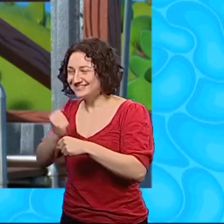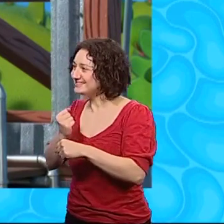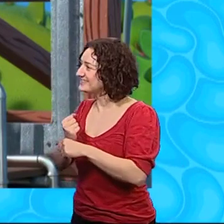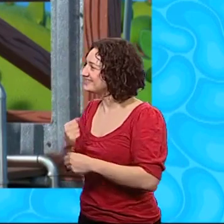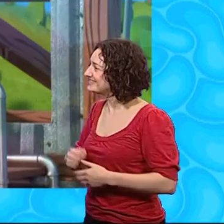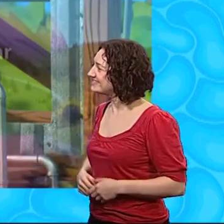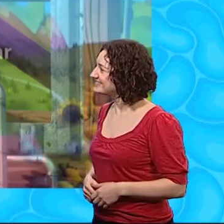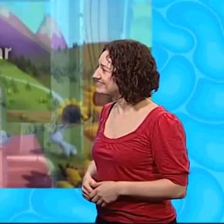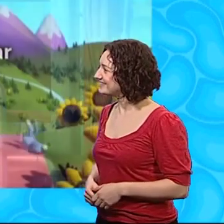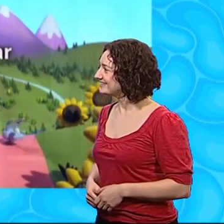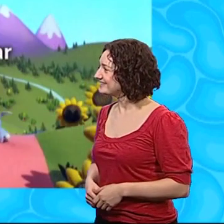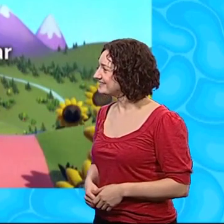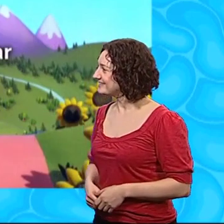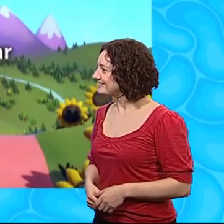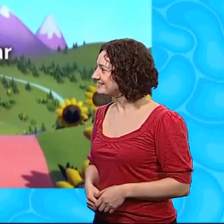can.